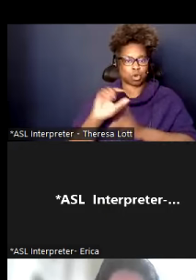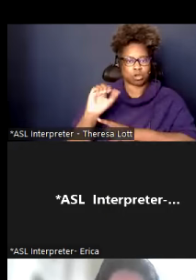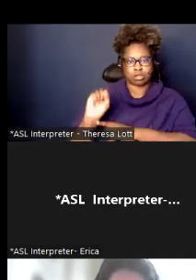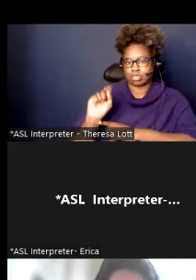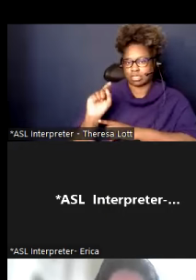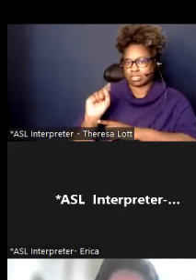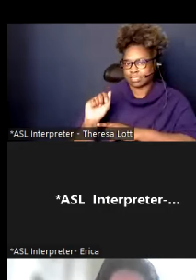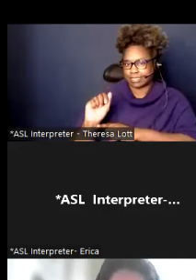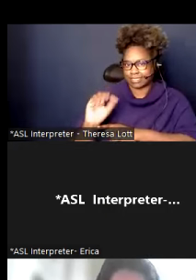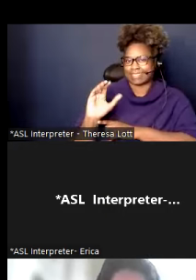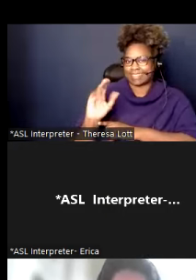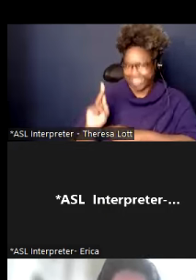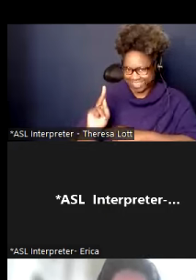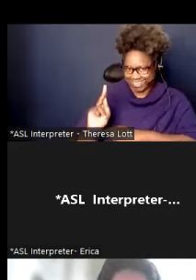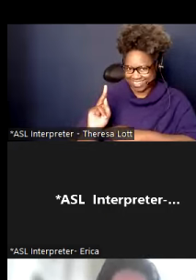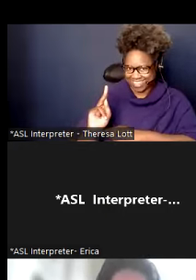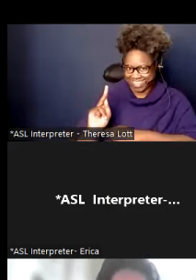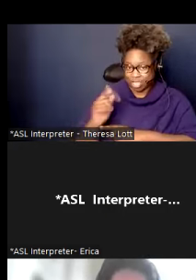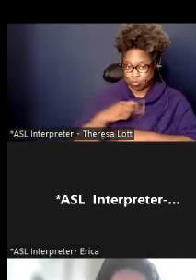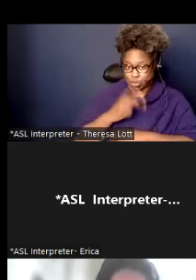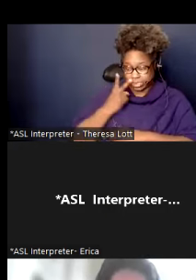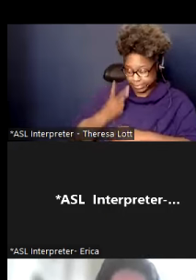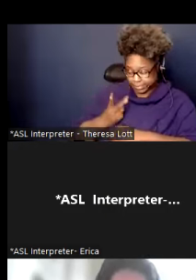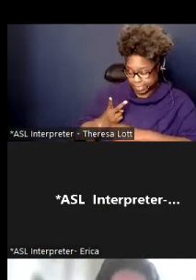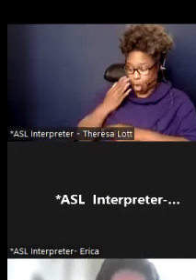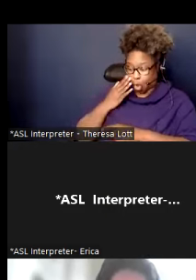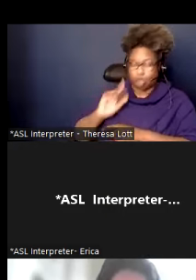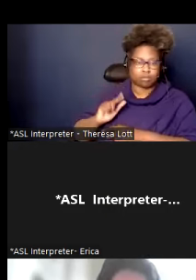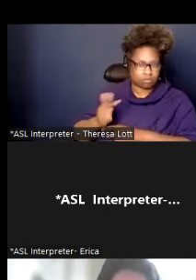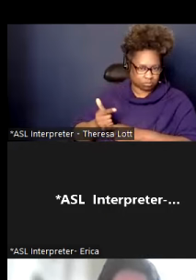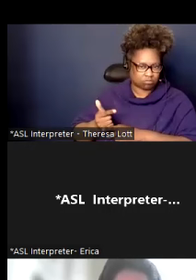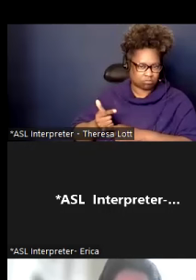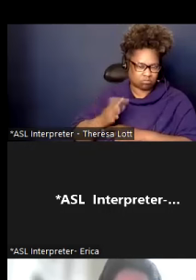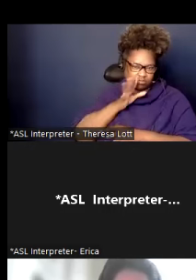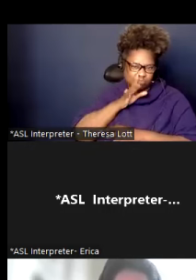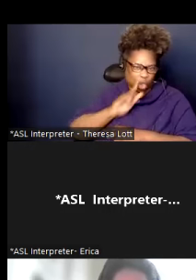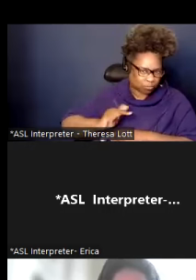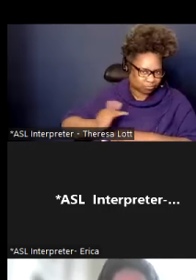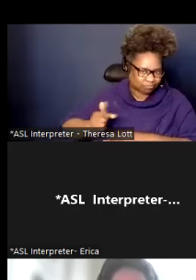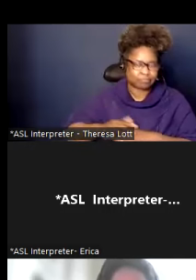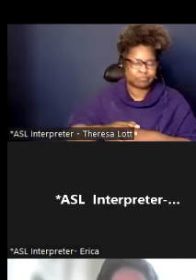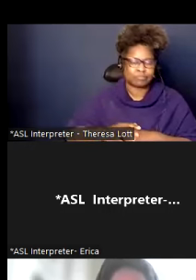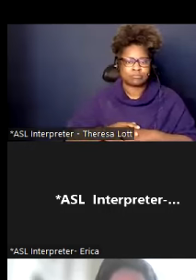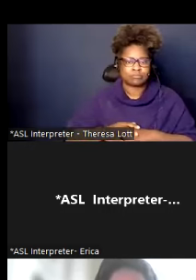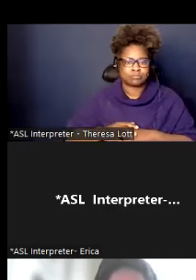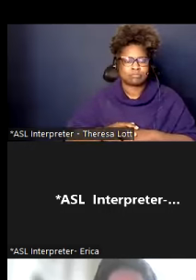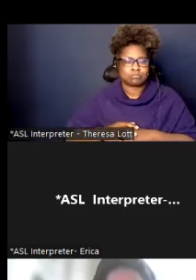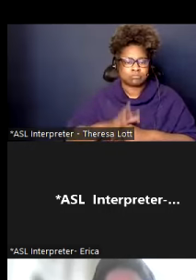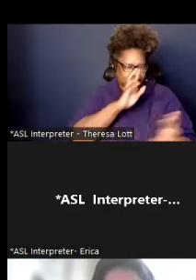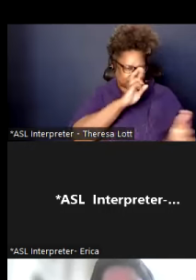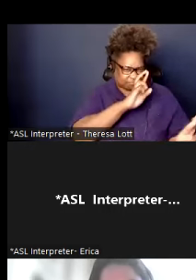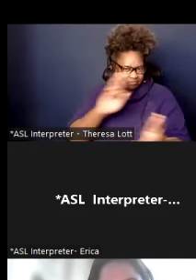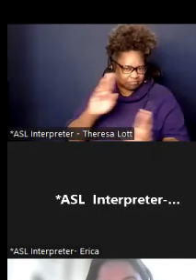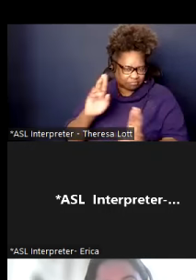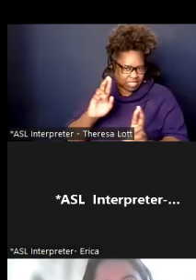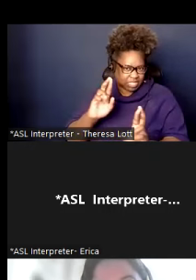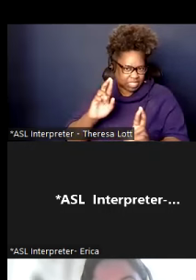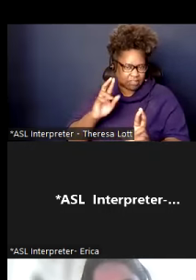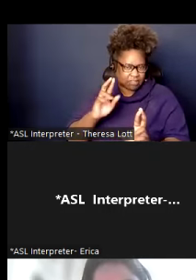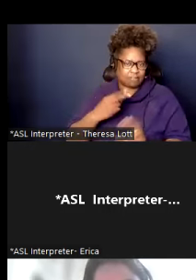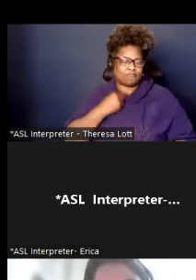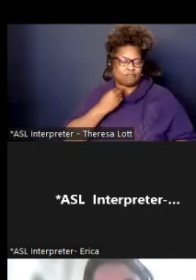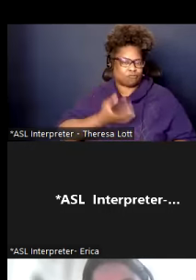And let's acknowledge everyone's voices and time too. So if you're the type of person who you find